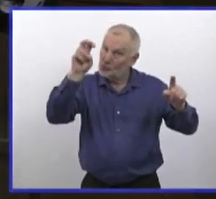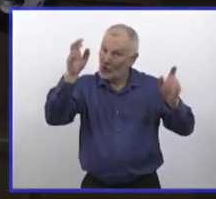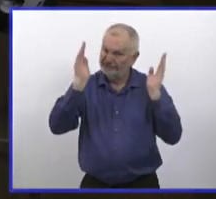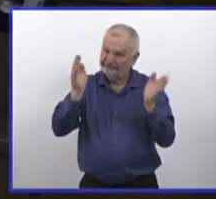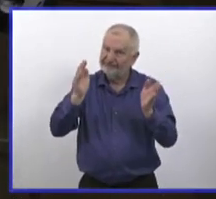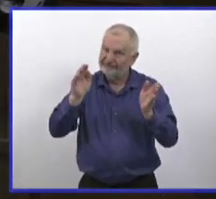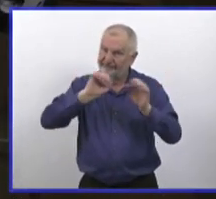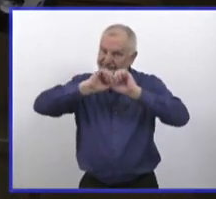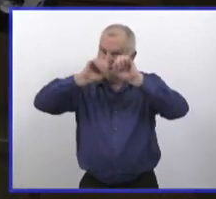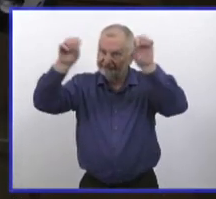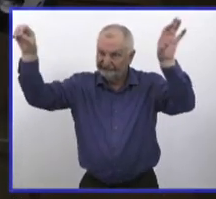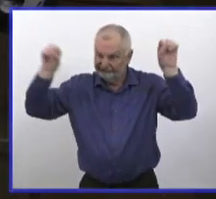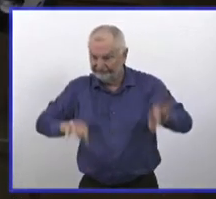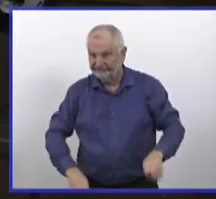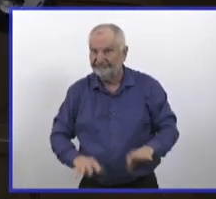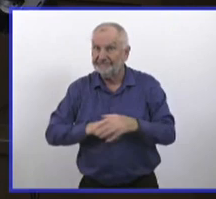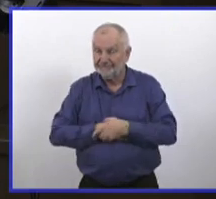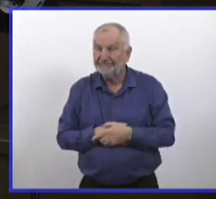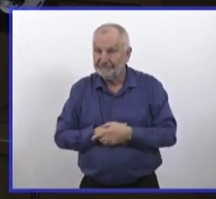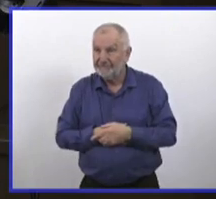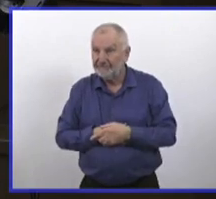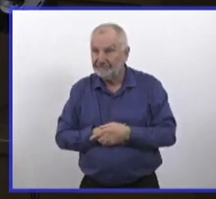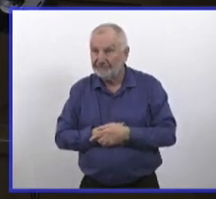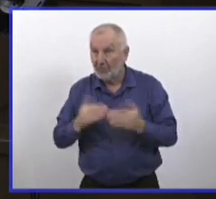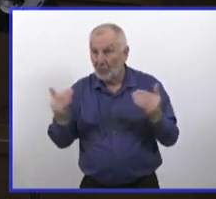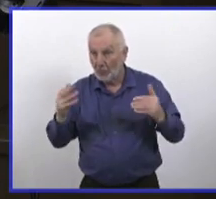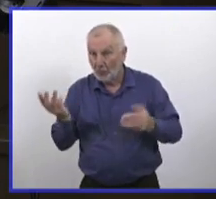From the Winnipeg Sun, Scott.